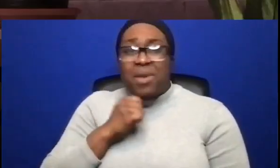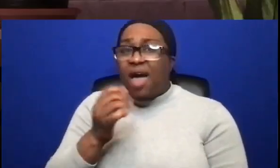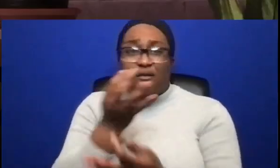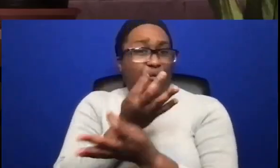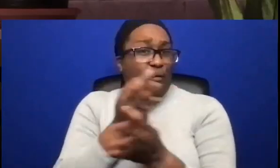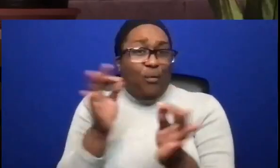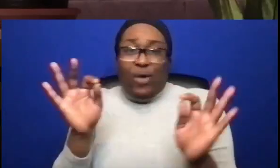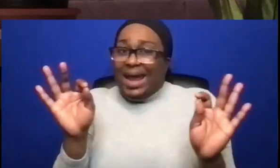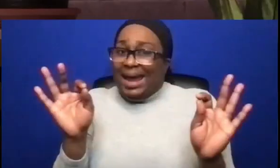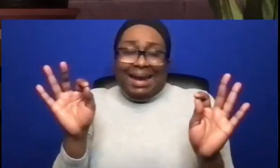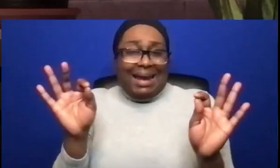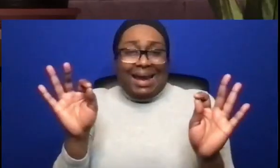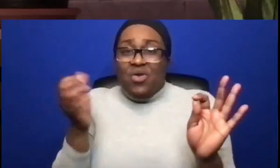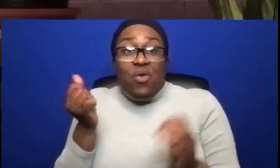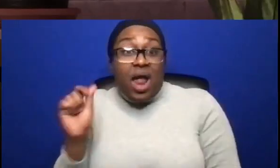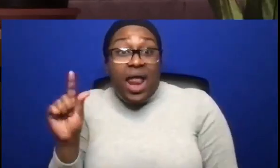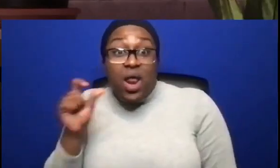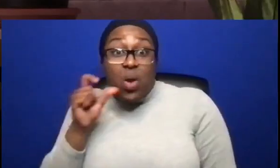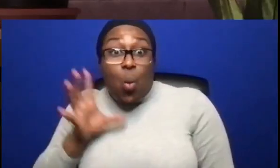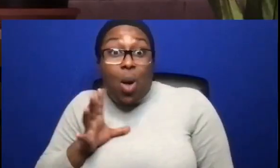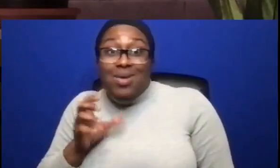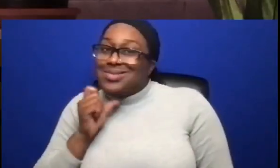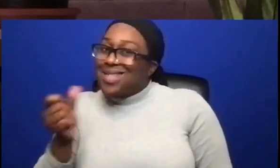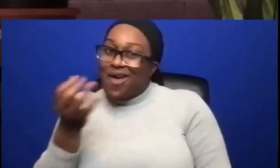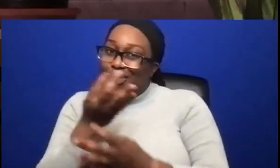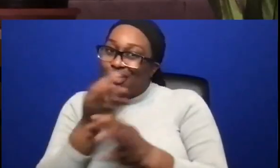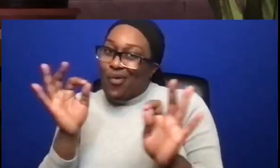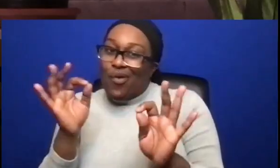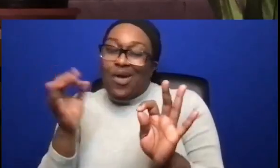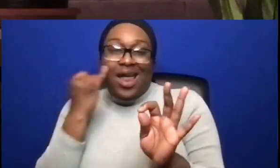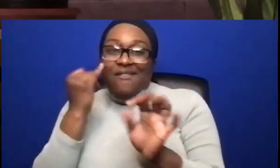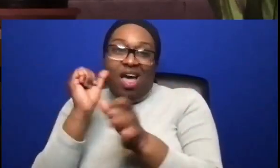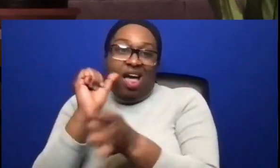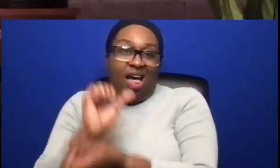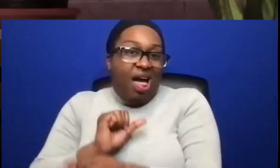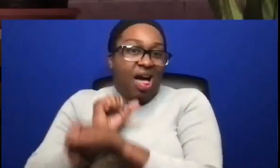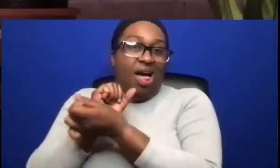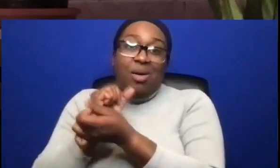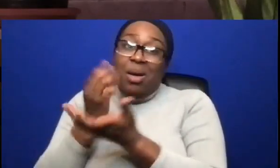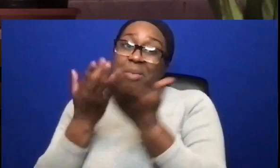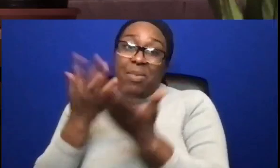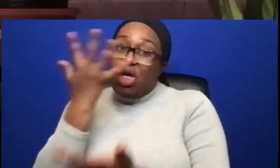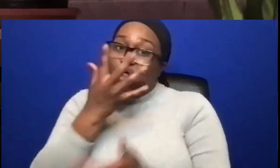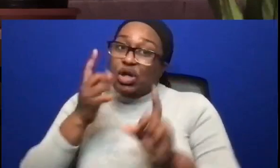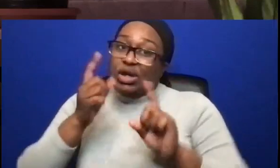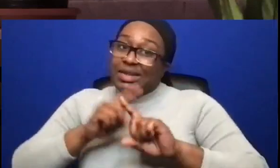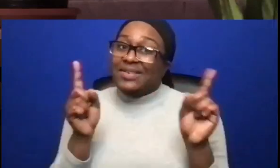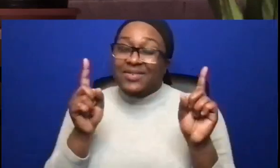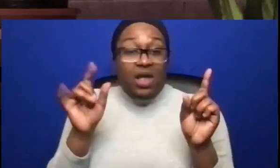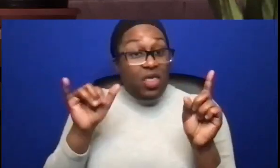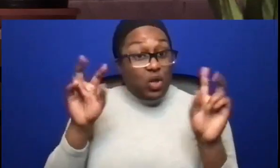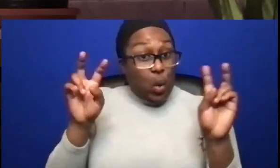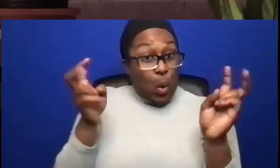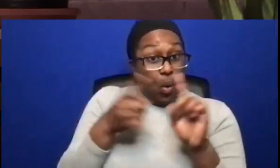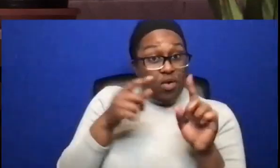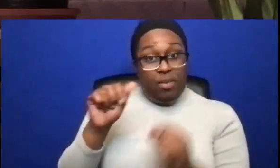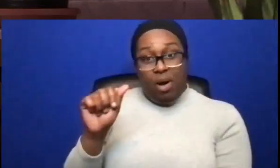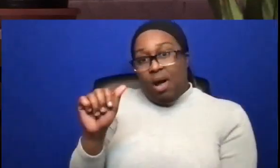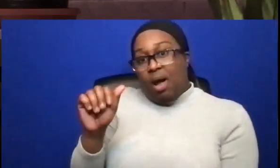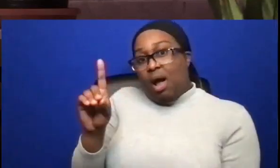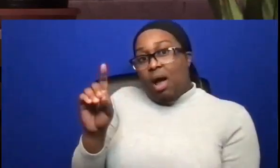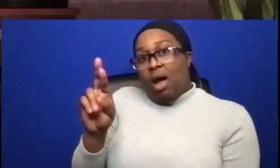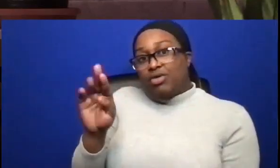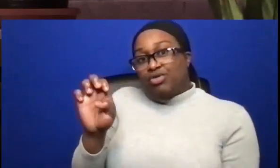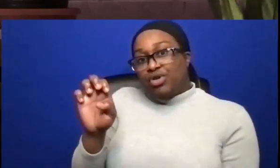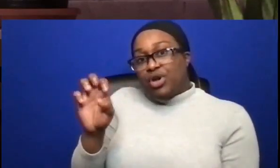any woman is unfree, even when her shackles are very different from my own. So that's a quote from Audre Lorde during